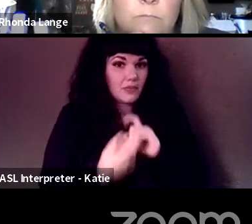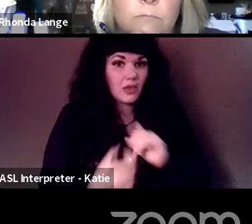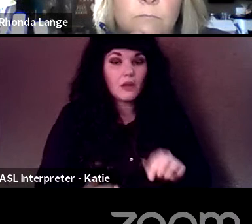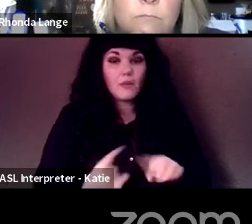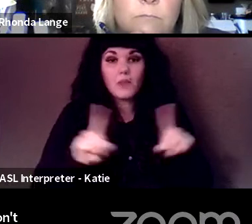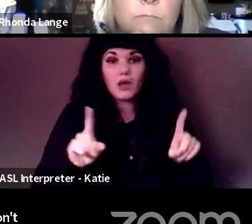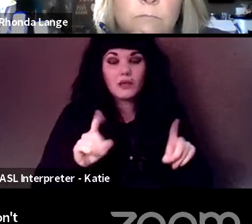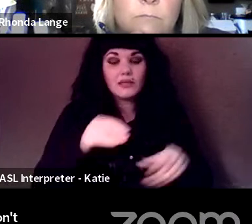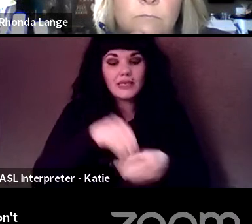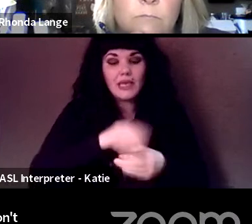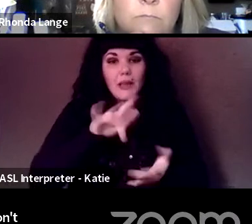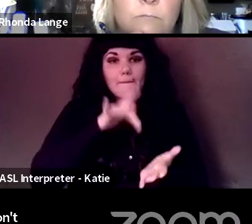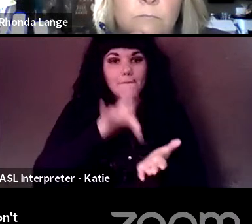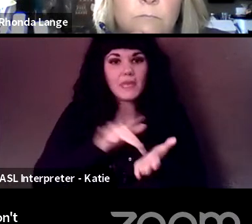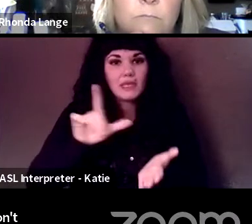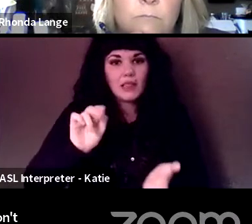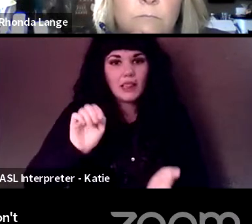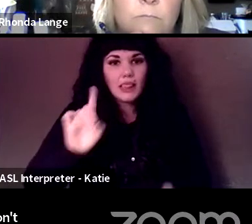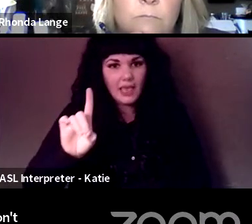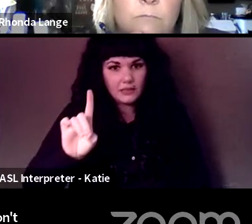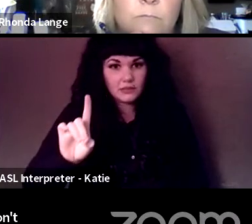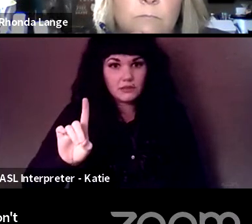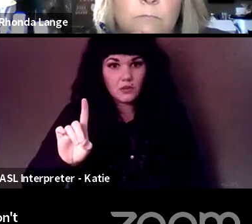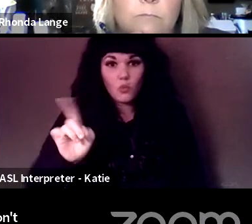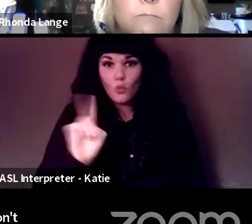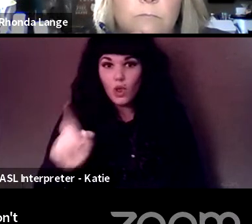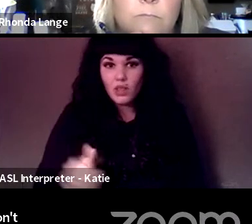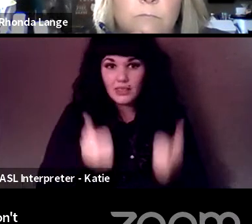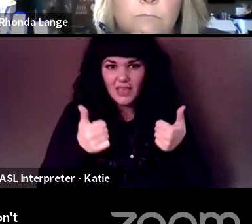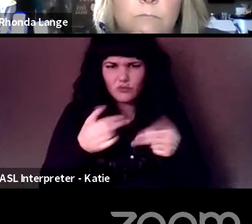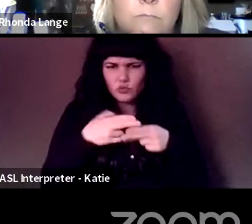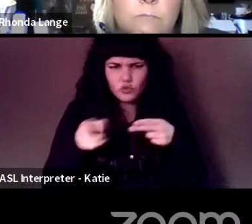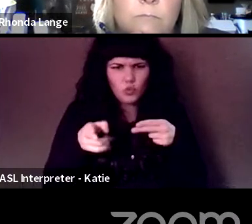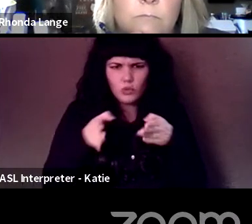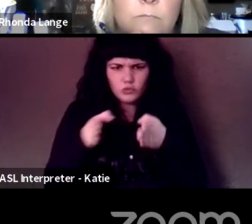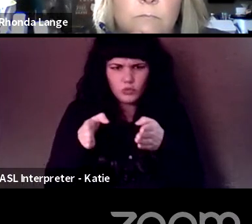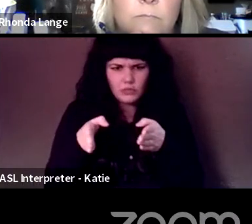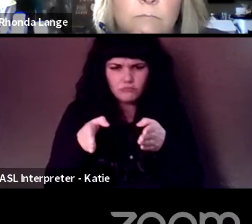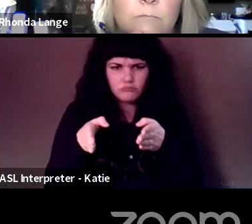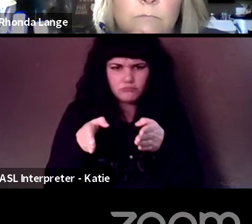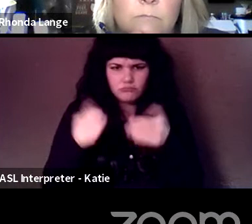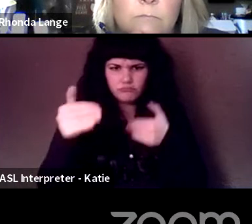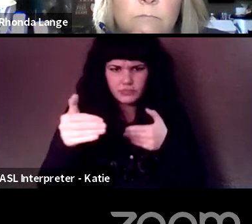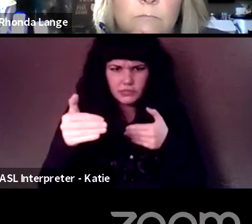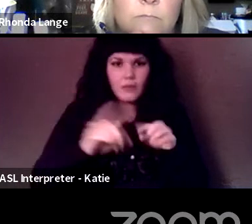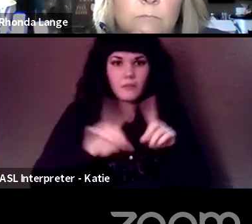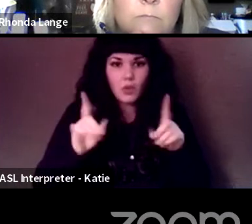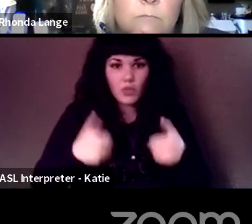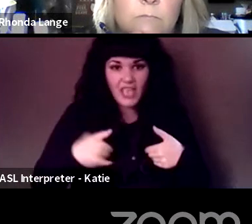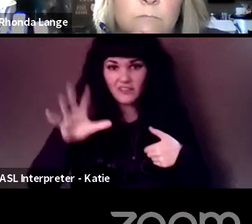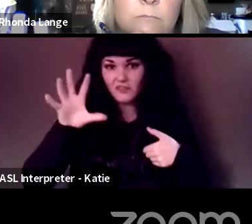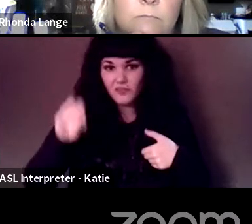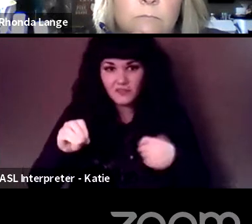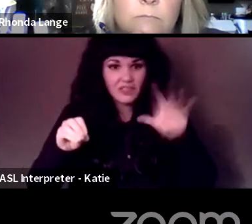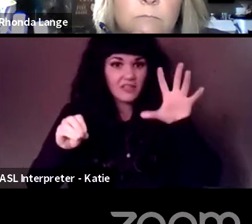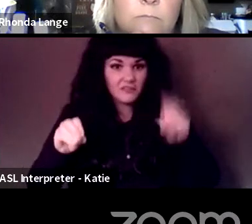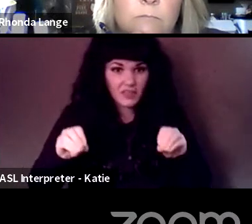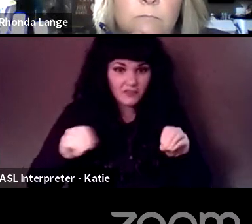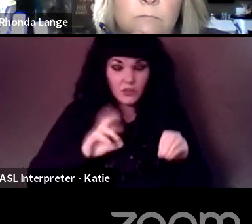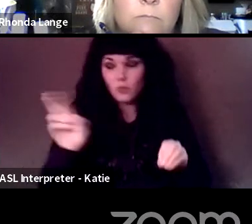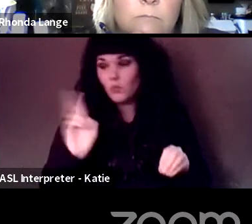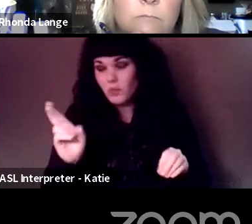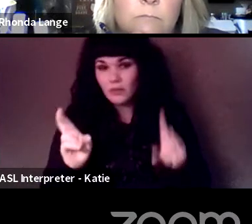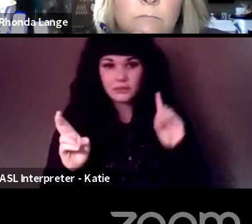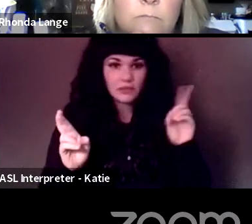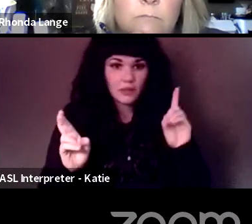Midland was a short street, and we had 50% Democrats and 50% Republican signs, and we all liked each other, we all got